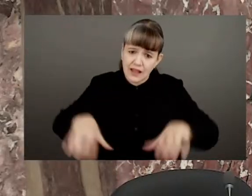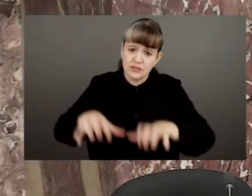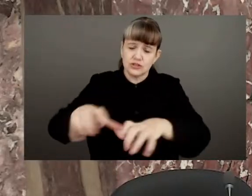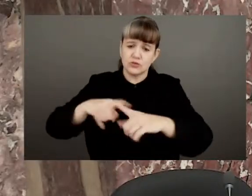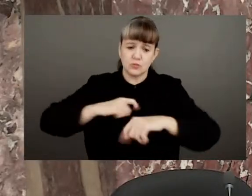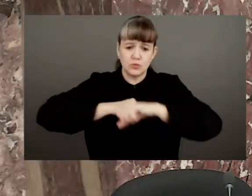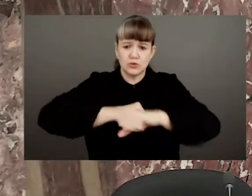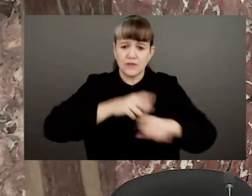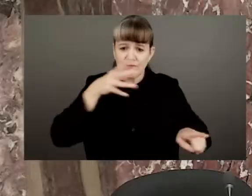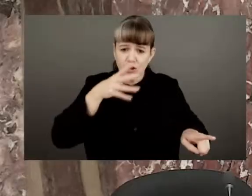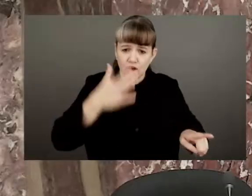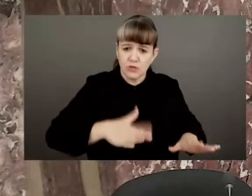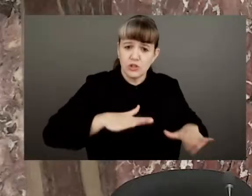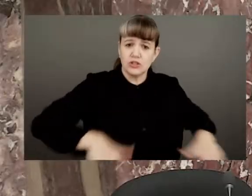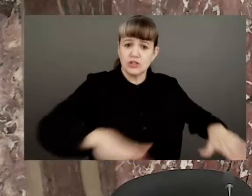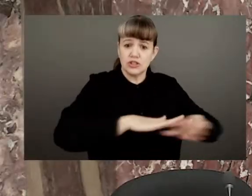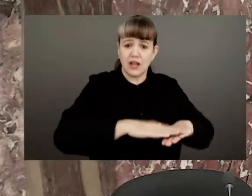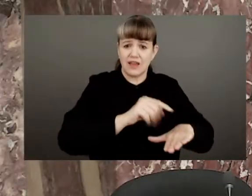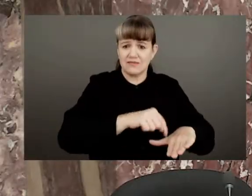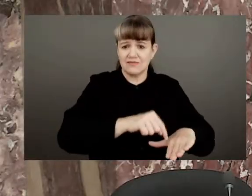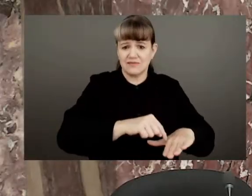Speaker, without our farmers...